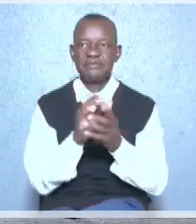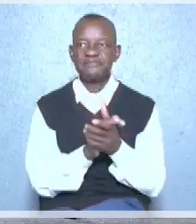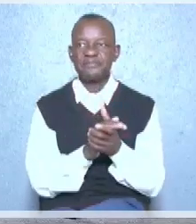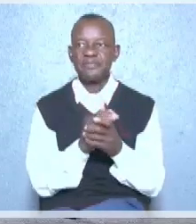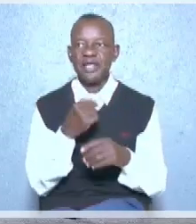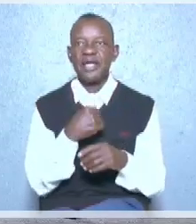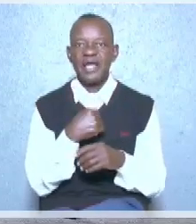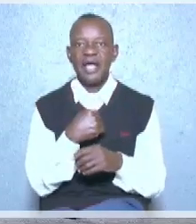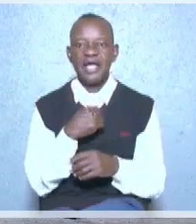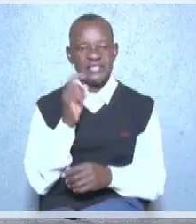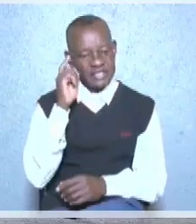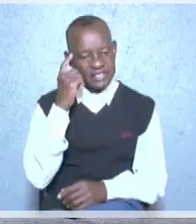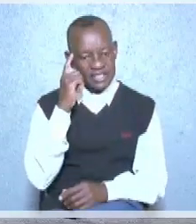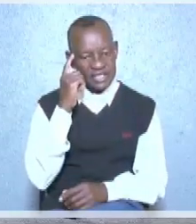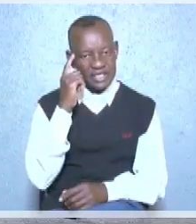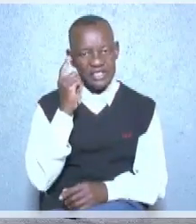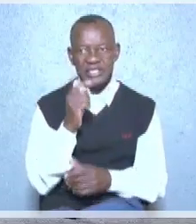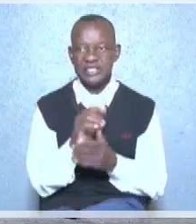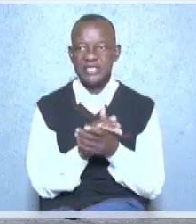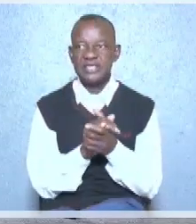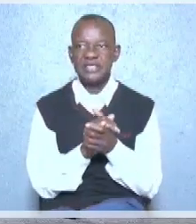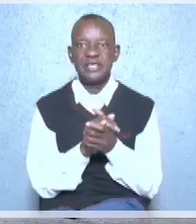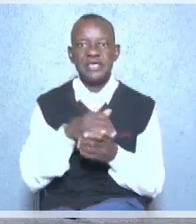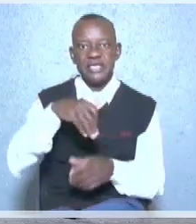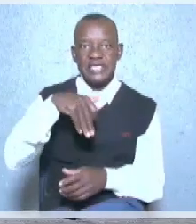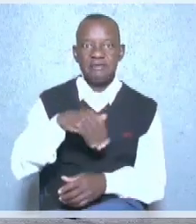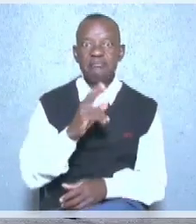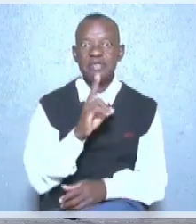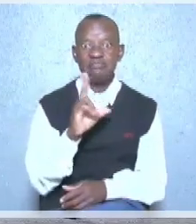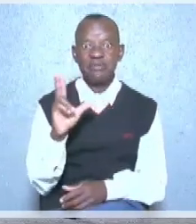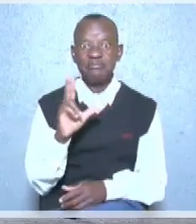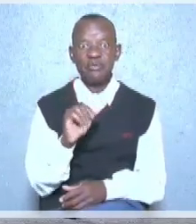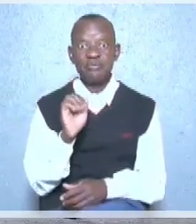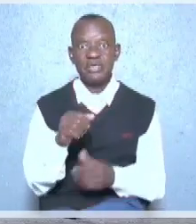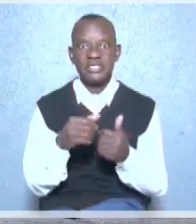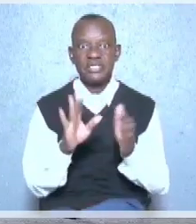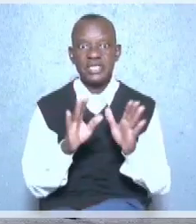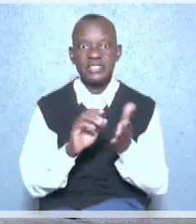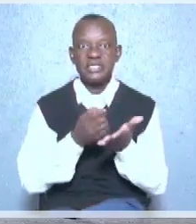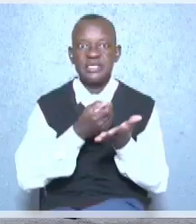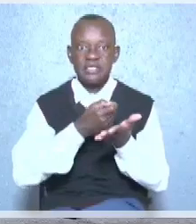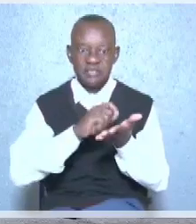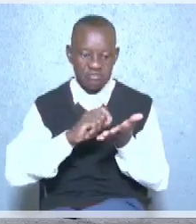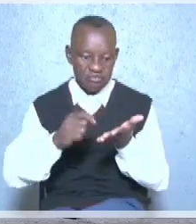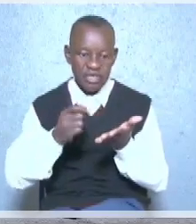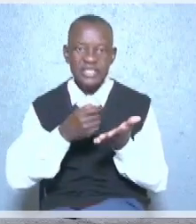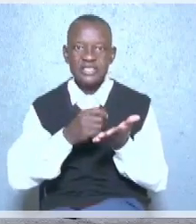by Namibians. Why so? It's very simple.